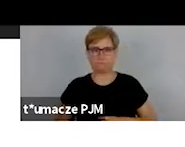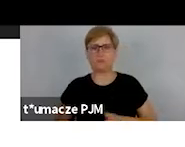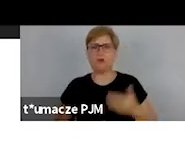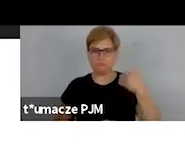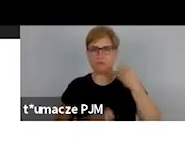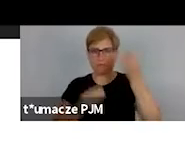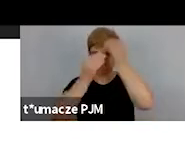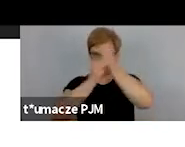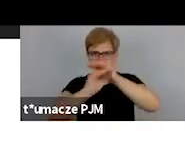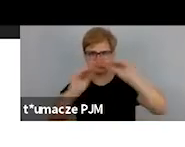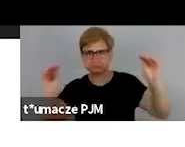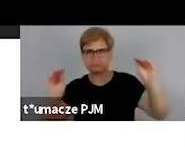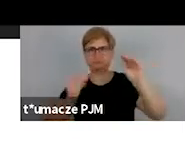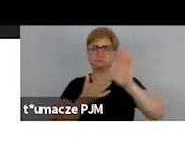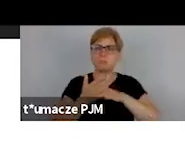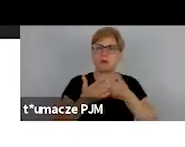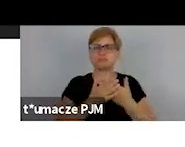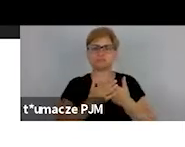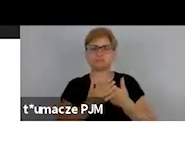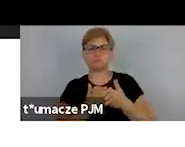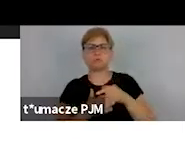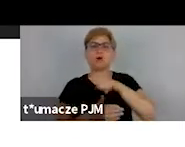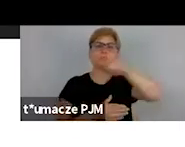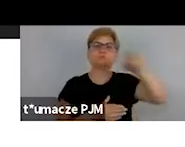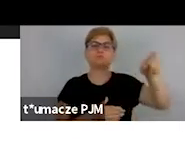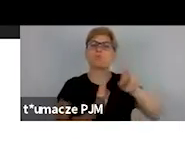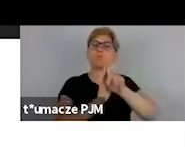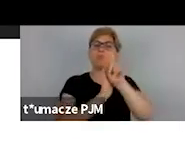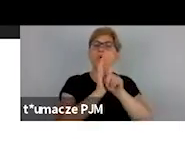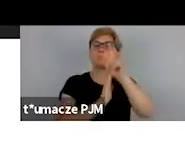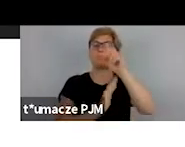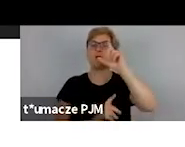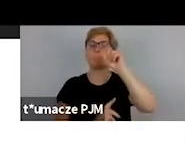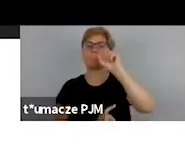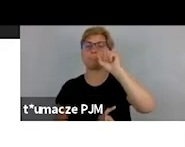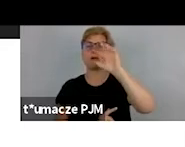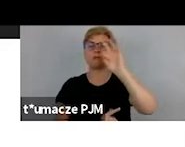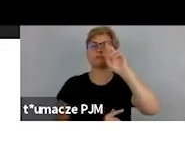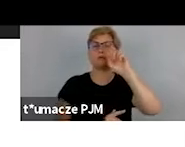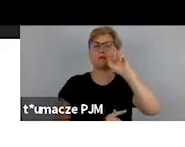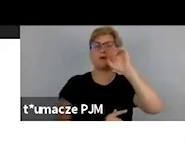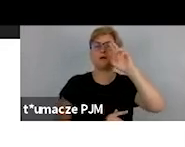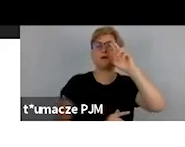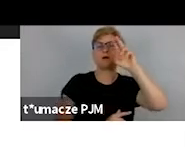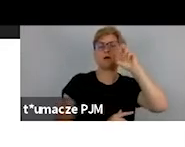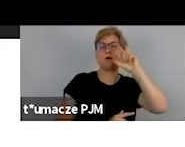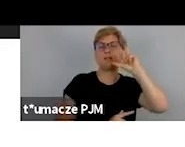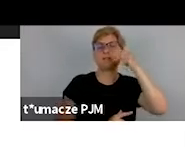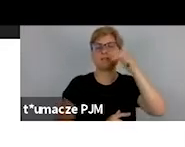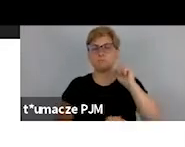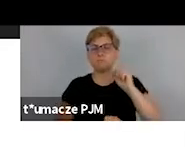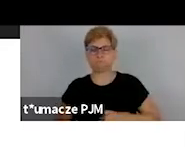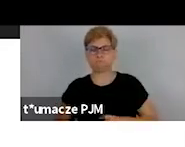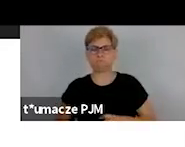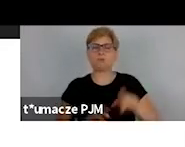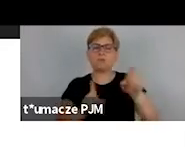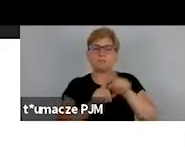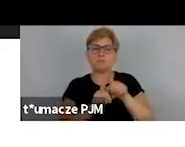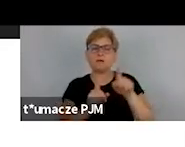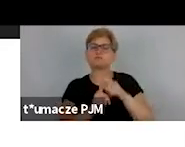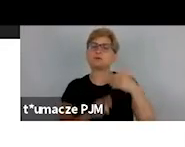bride price, what we call lobola in South Africa, it meant that he effectively owned the woman. So if he paid dowry,